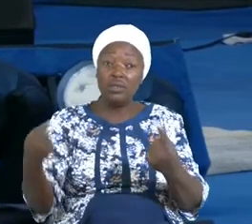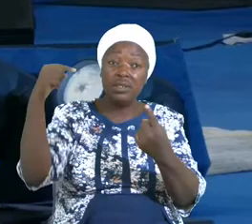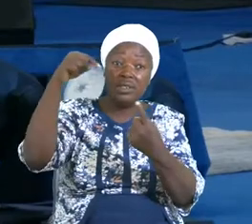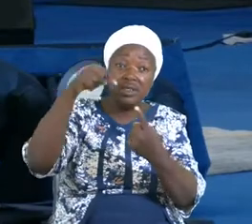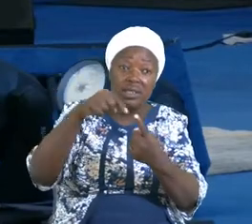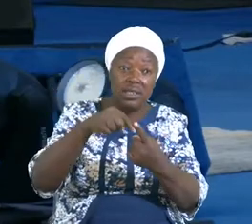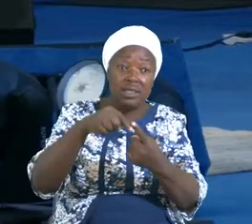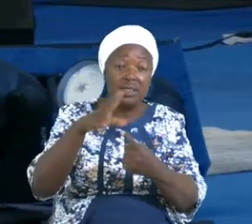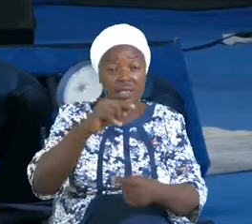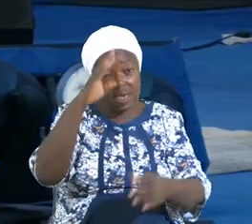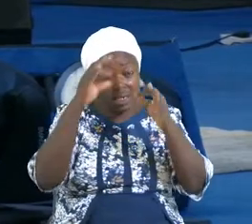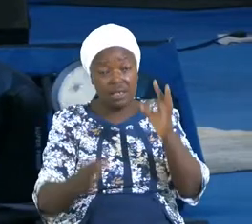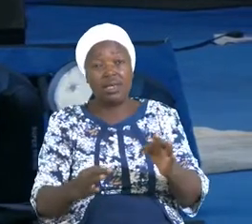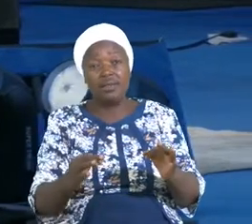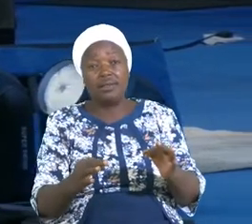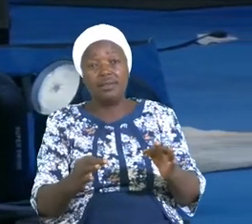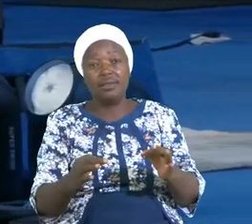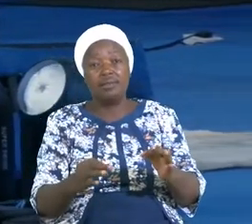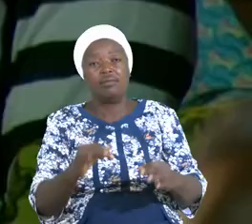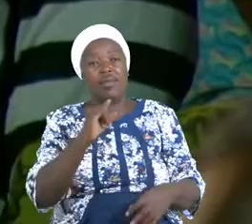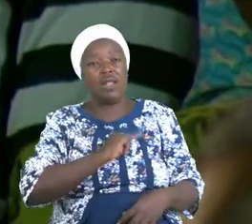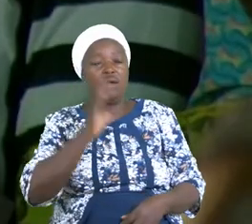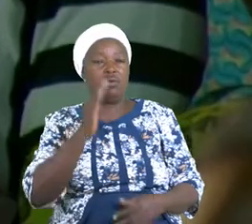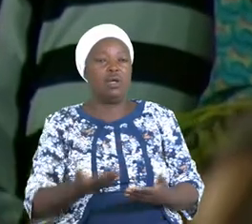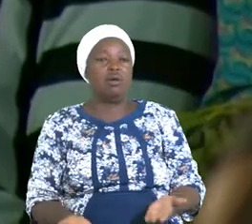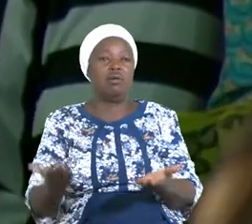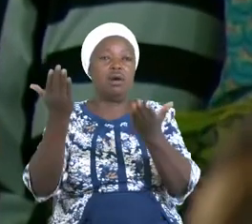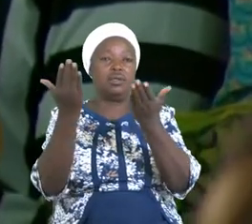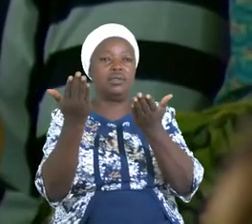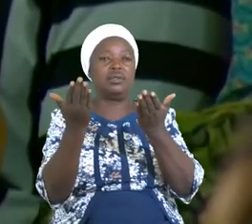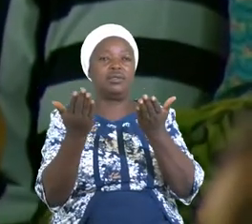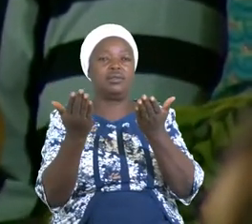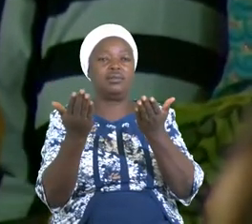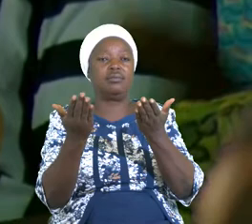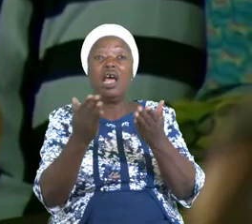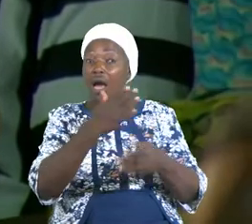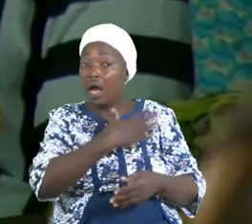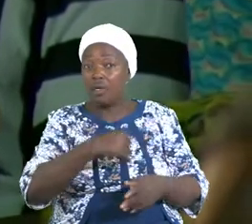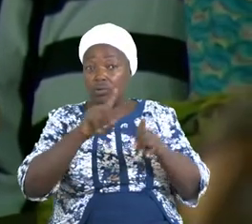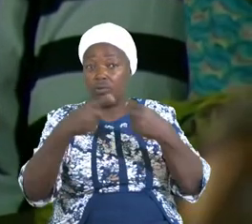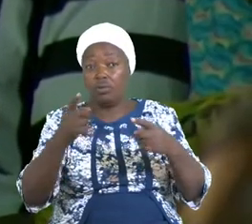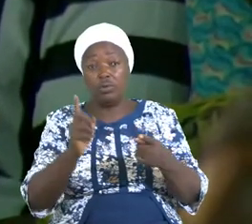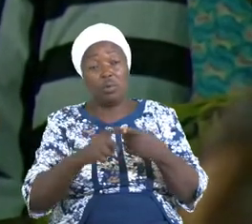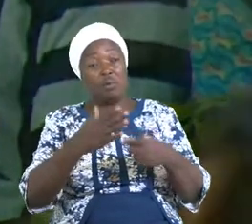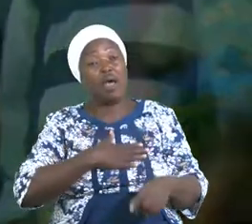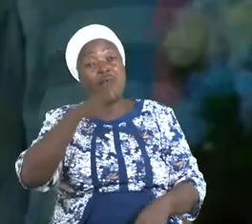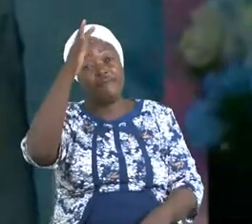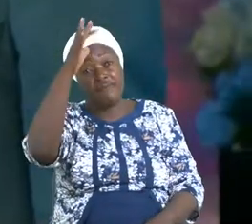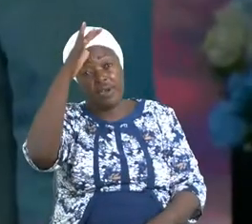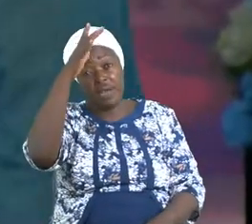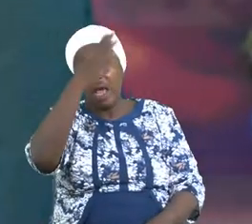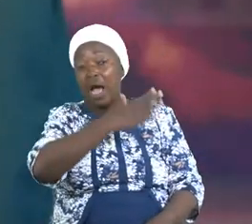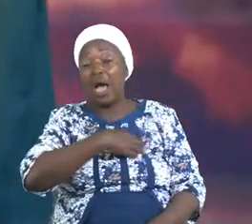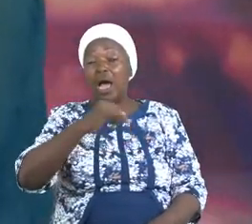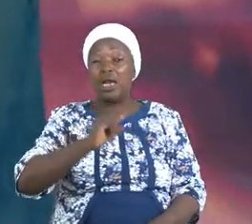up their mind, I will arise and go to my father, and I will say